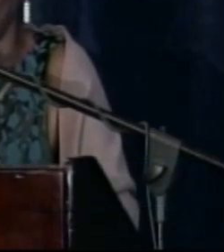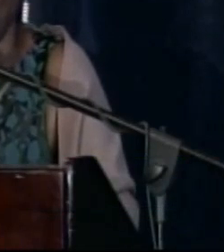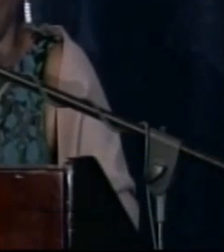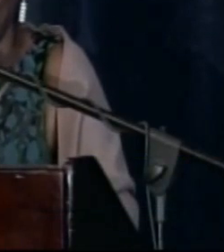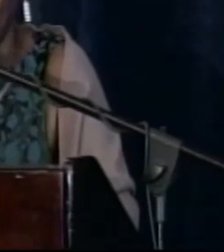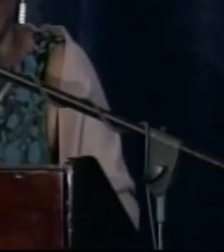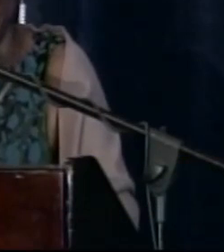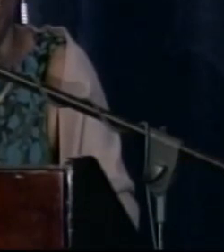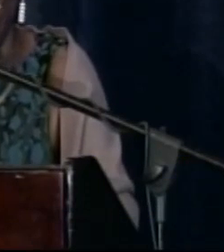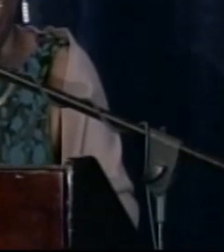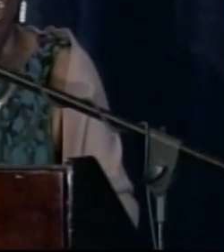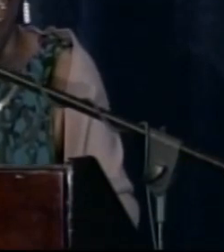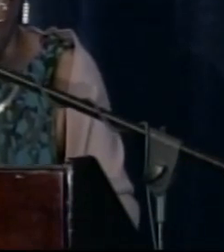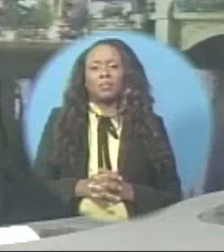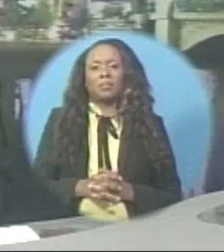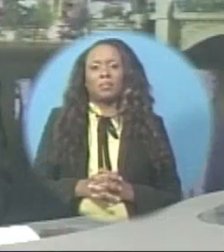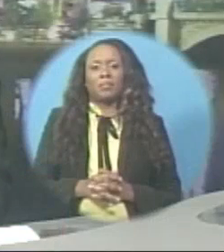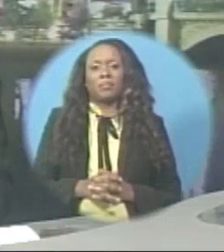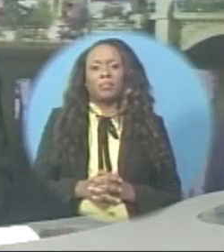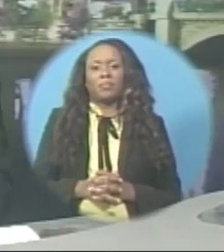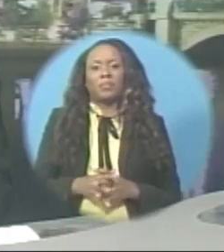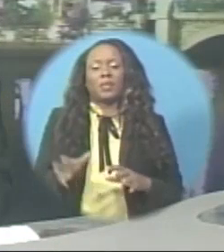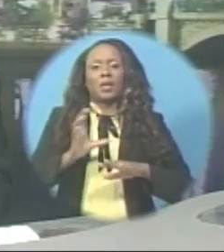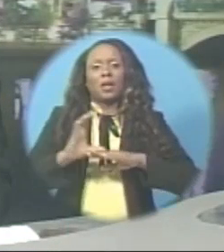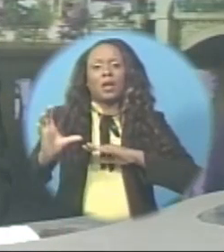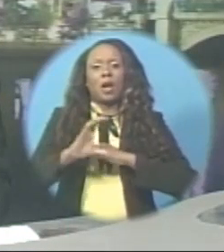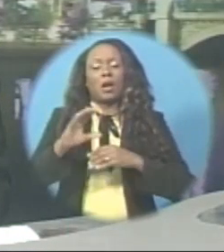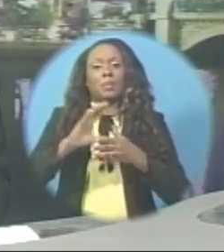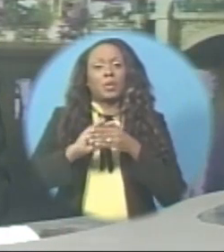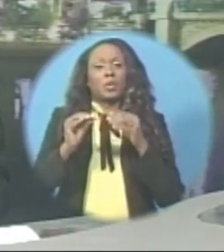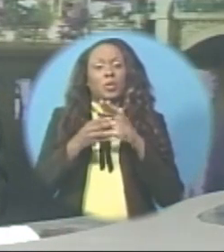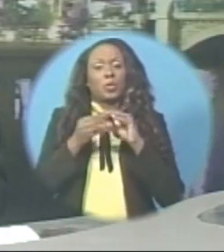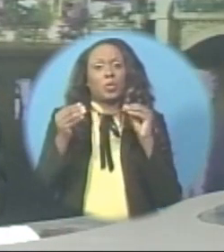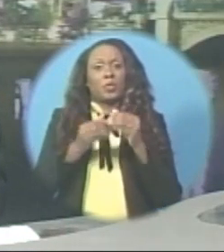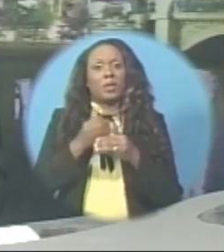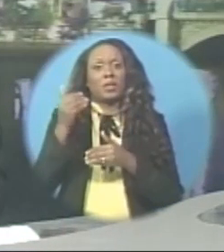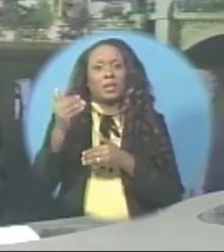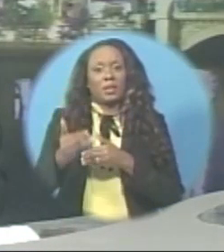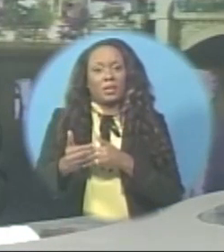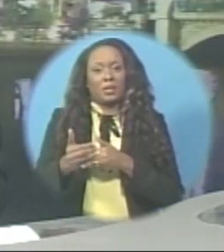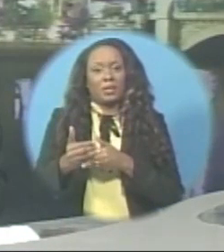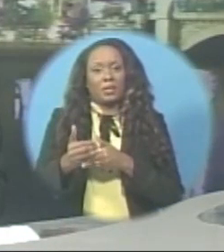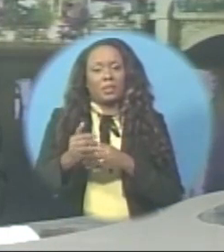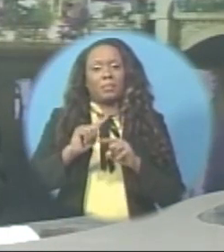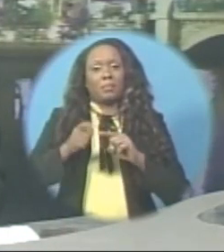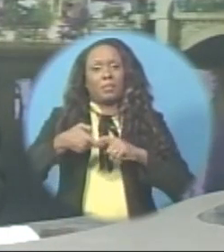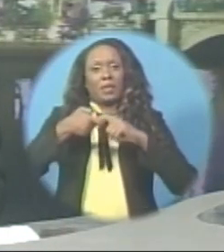to actuality. Still to come, a look at some of the stories making headlines across the region.